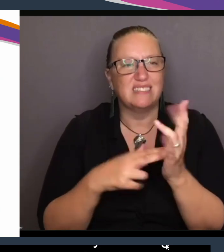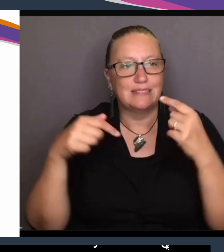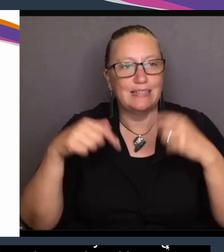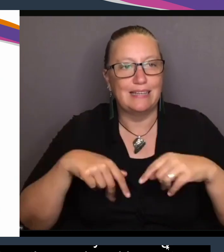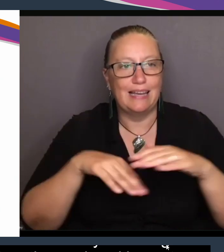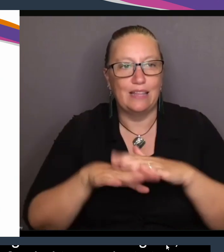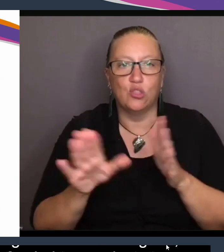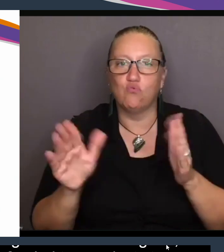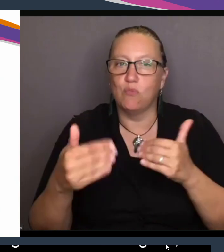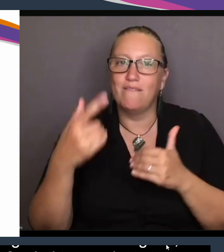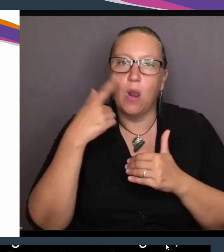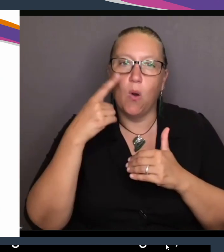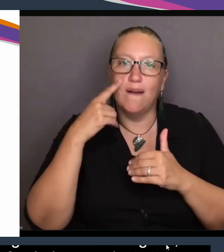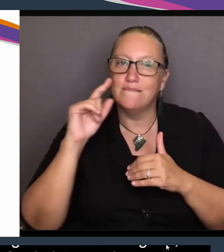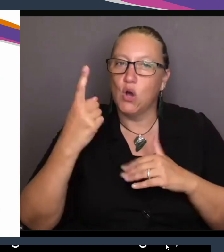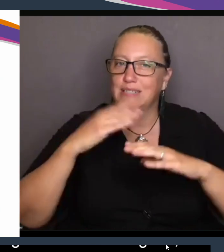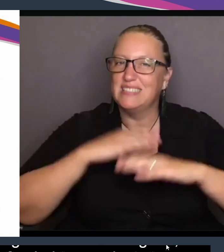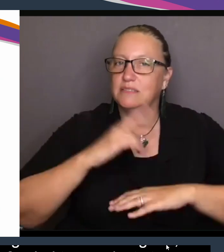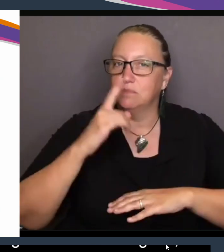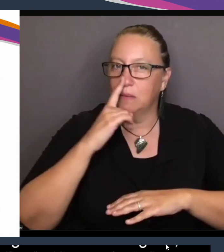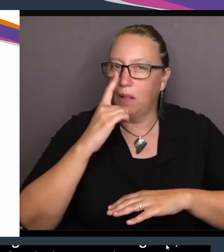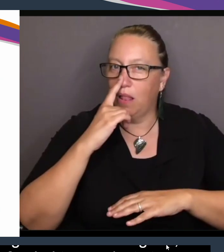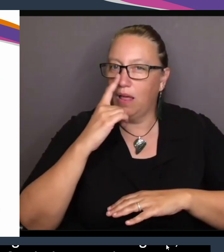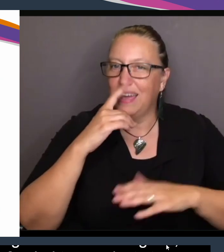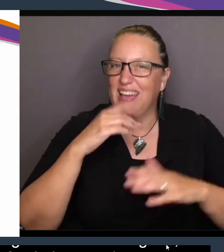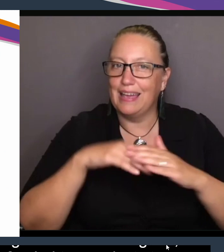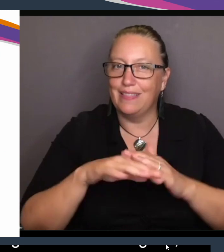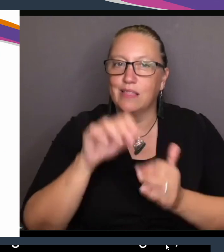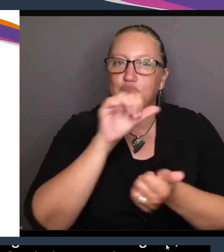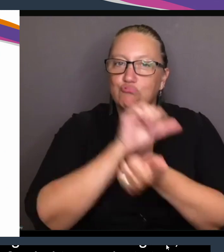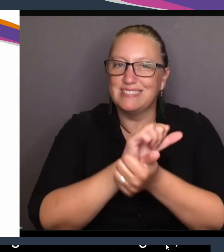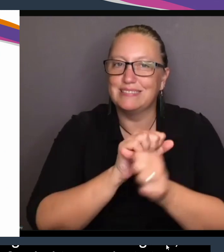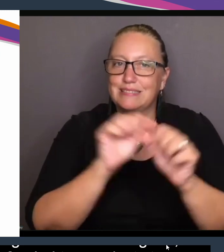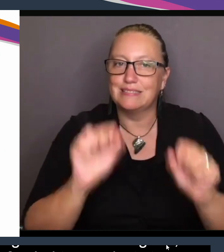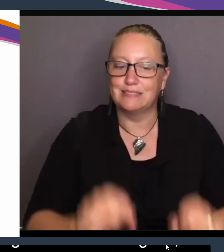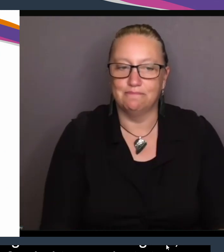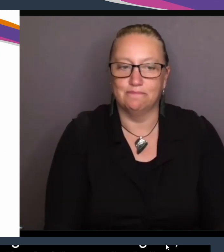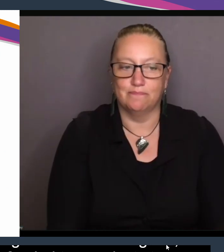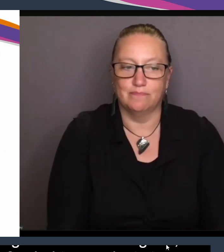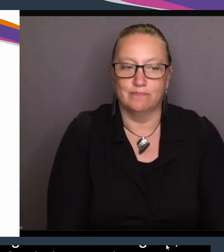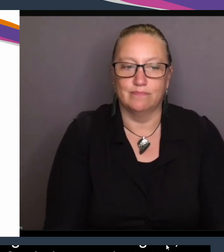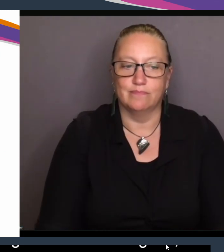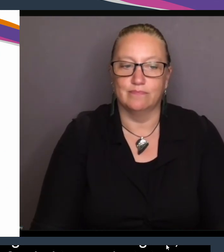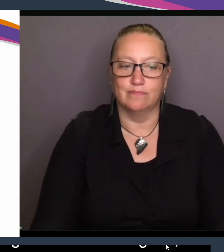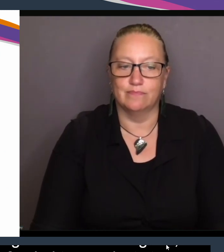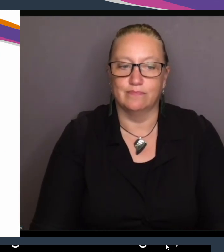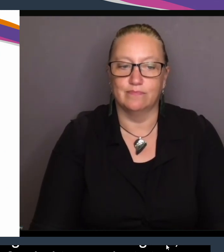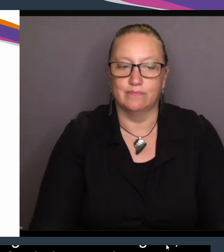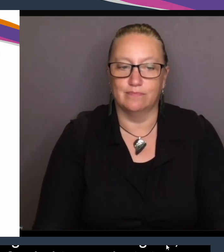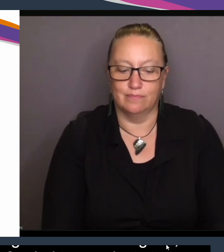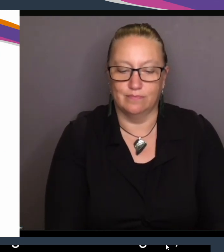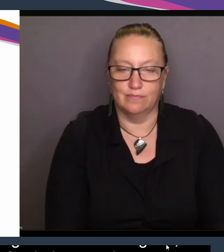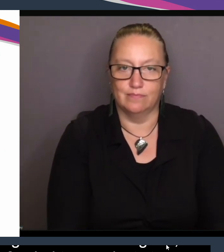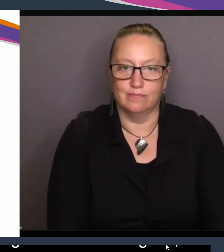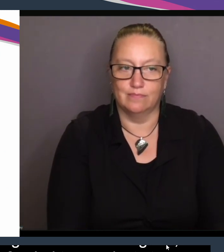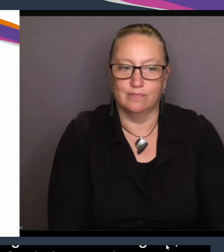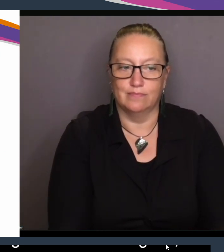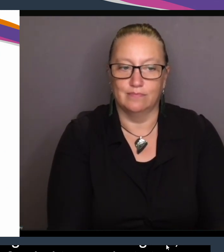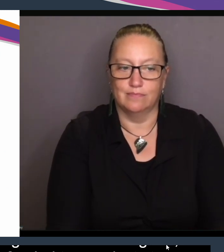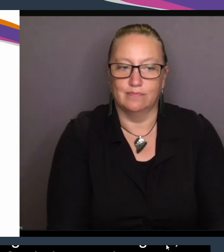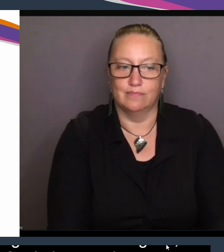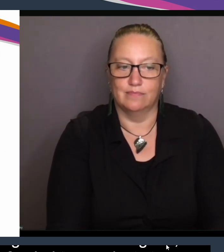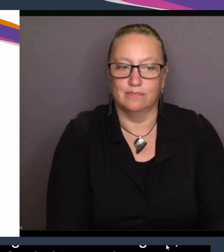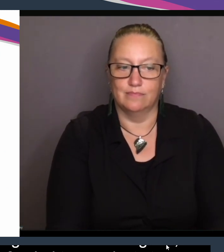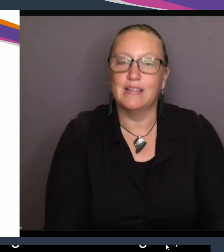First Nations people within the prison system. So our next segment brings that to life. You'll hear